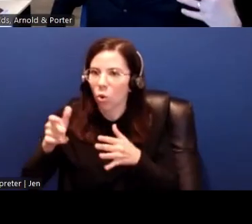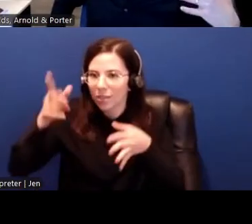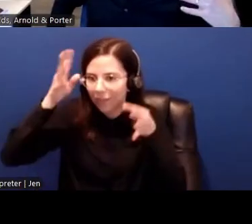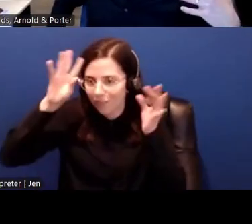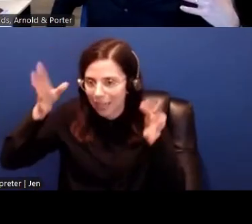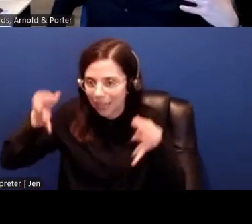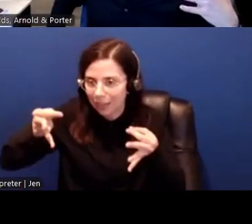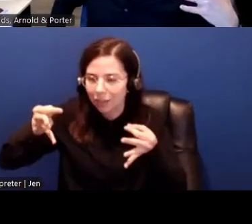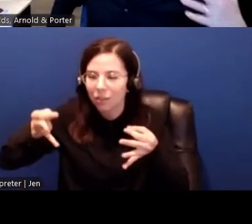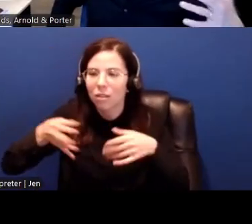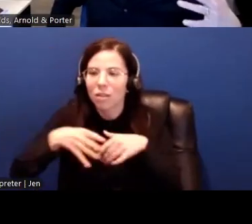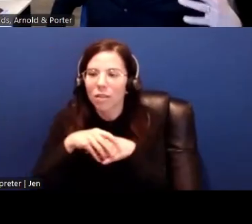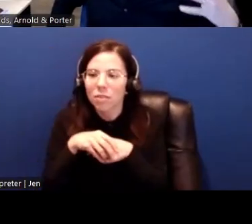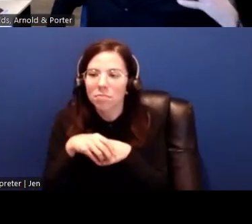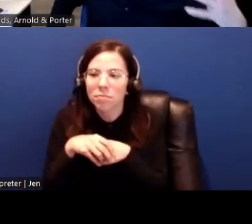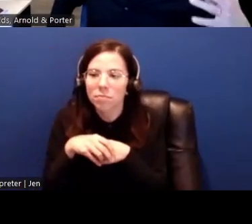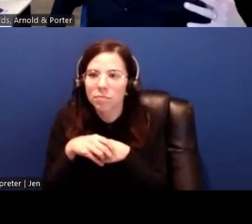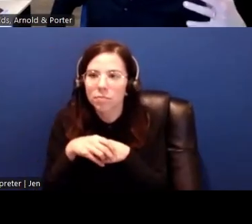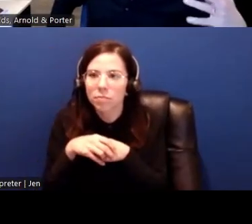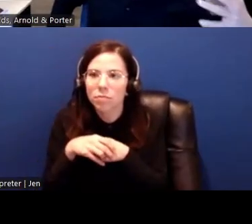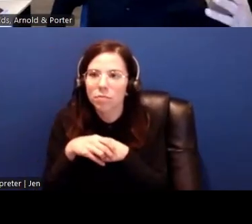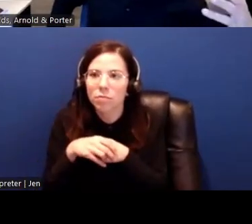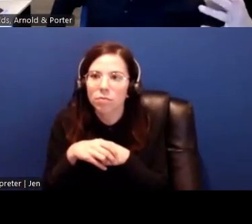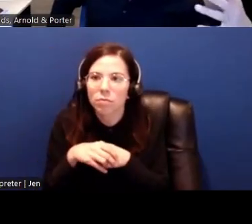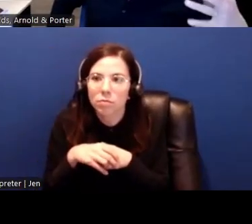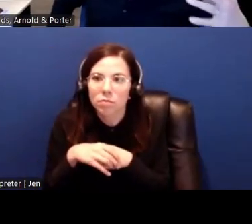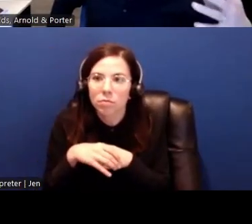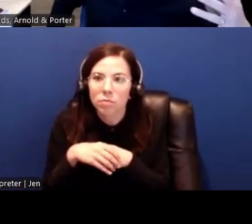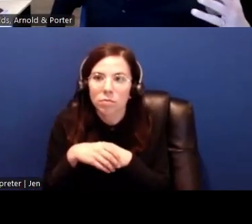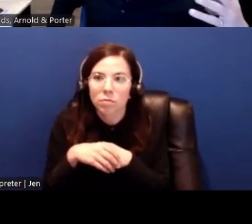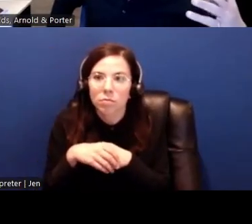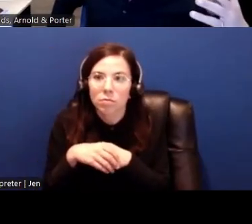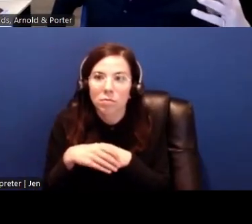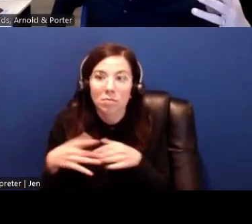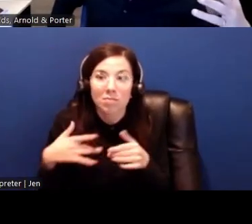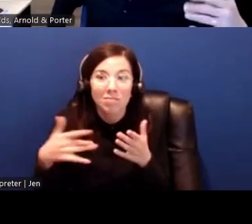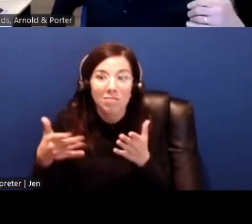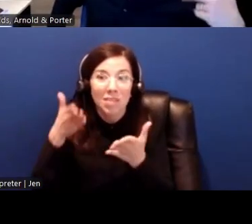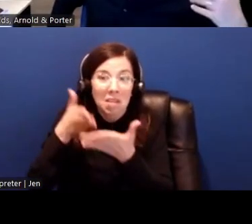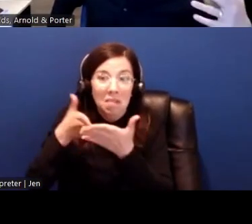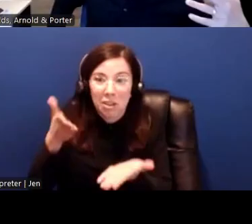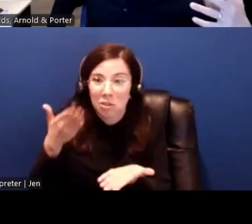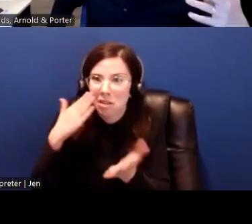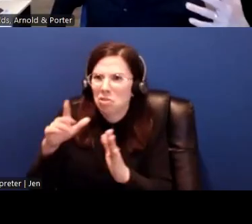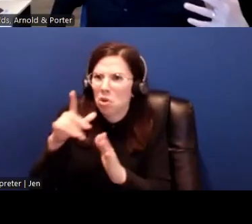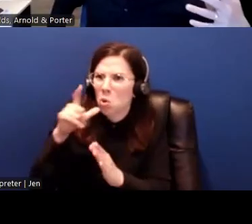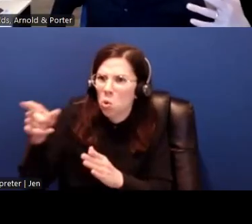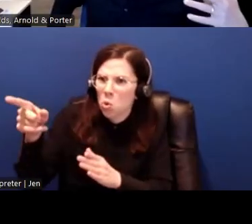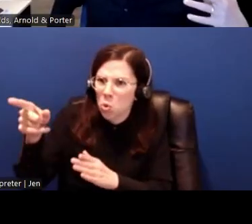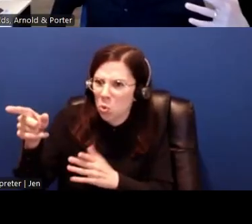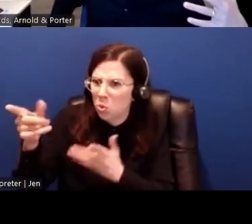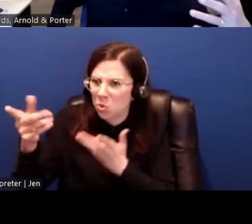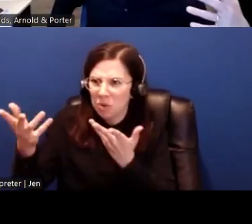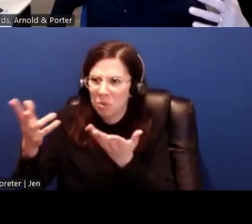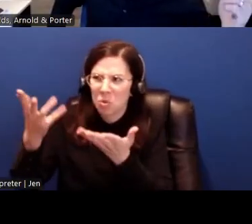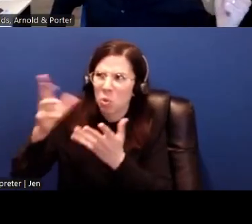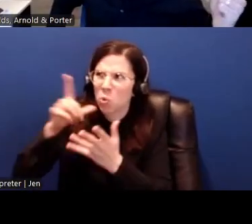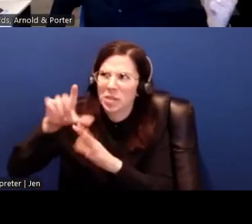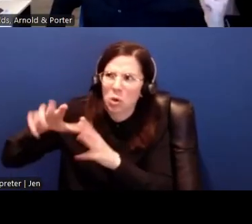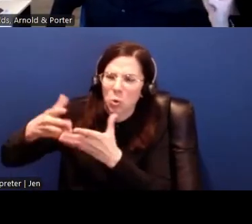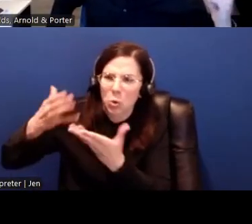that the offender may have likely knows or has heard of the convening authority, but they're not frequently the direct